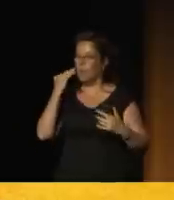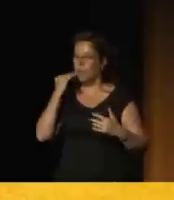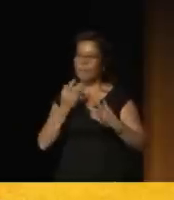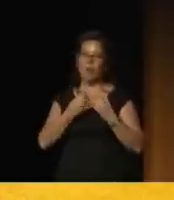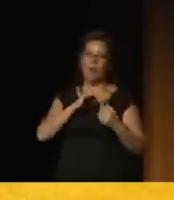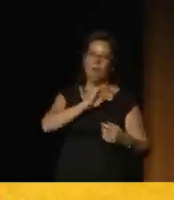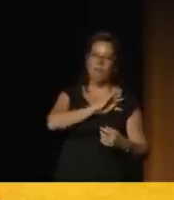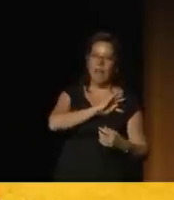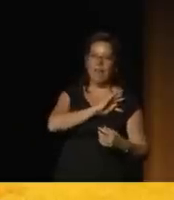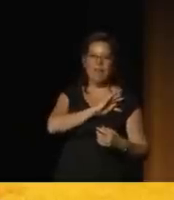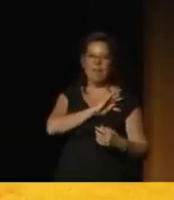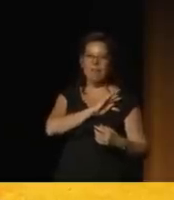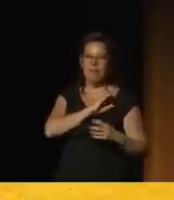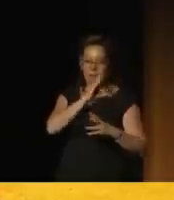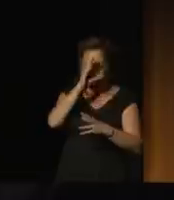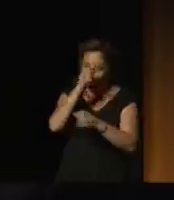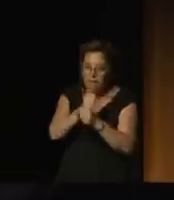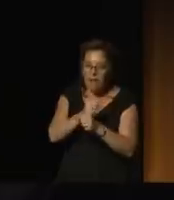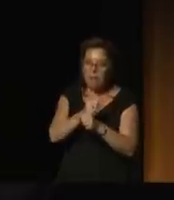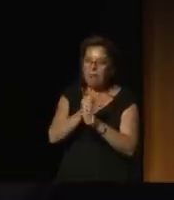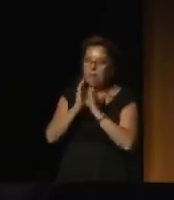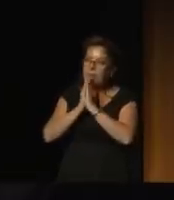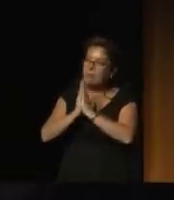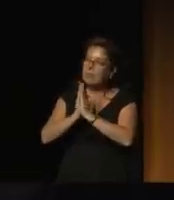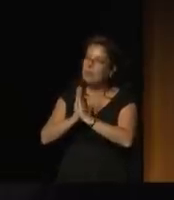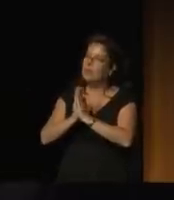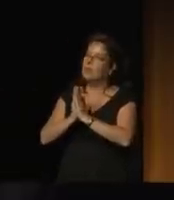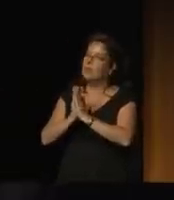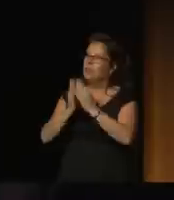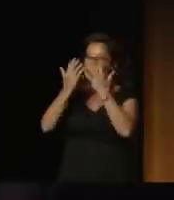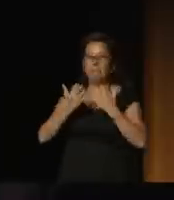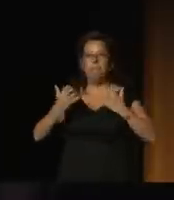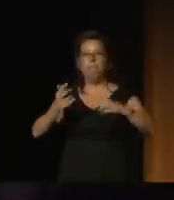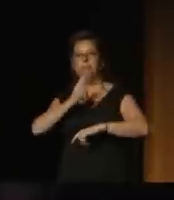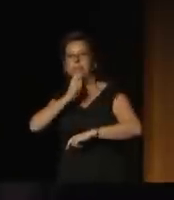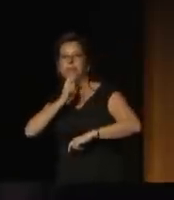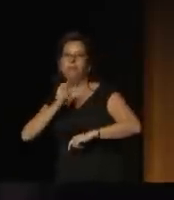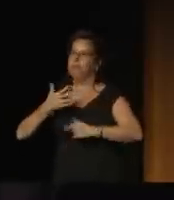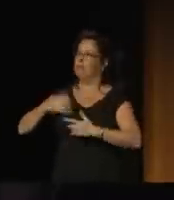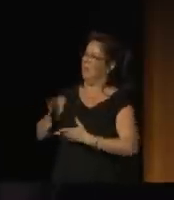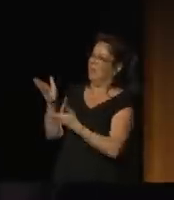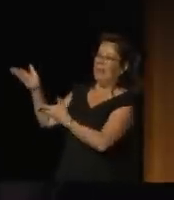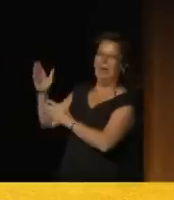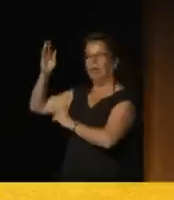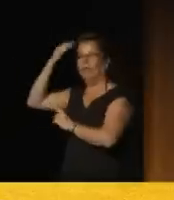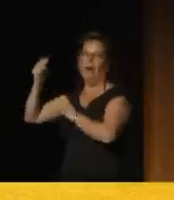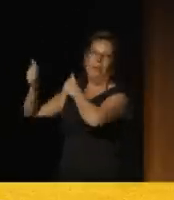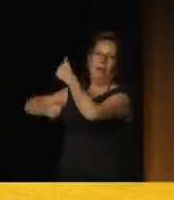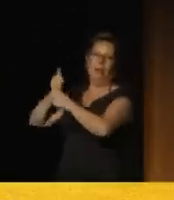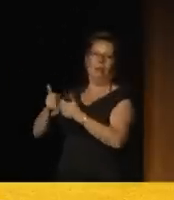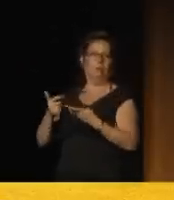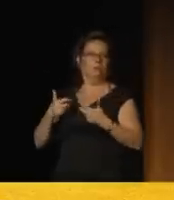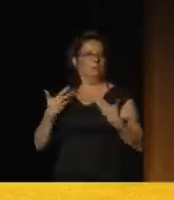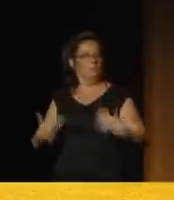holding press conferences defending this guy. We got a long way to go as women. We do. Mm-hmm.